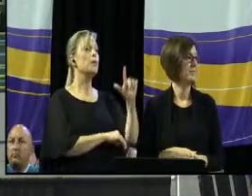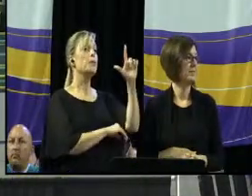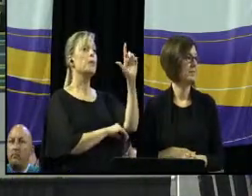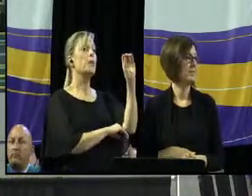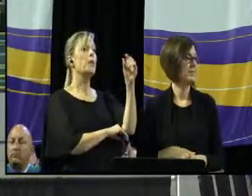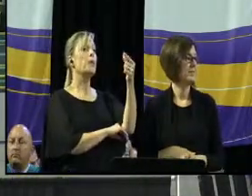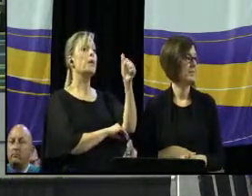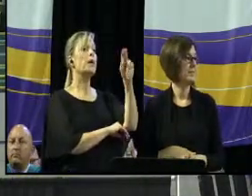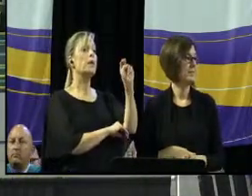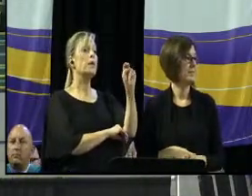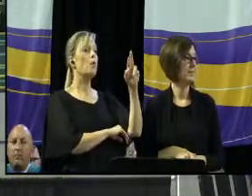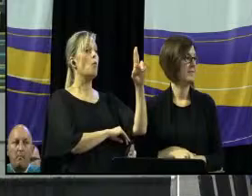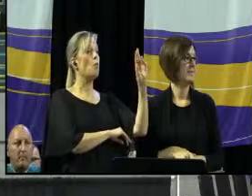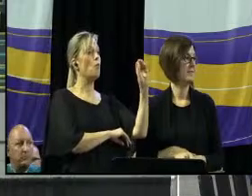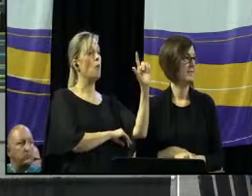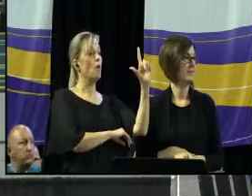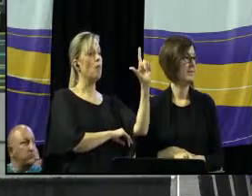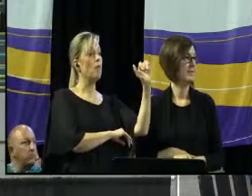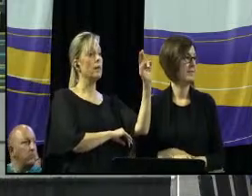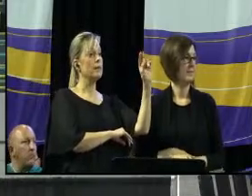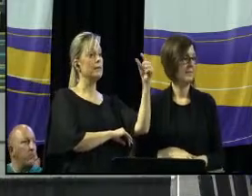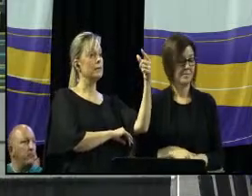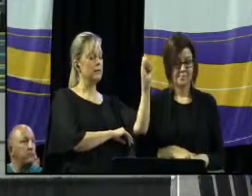Logan Hunter Rollins.